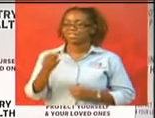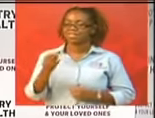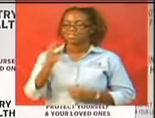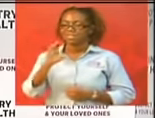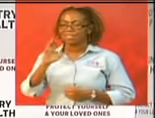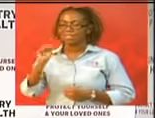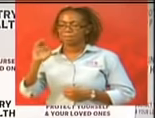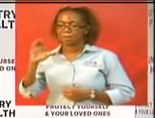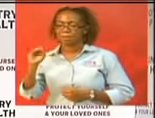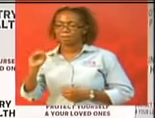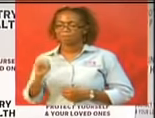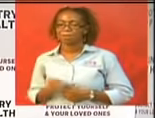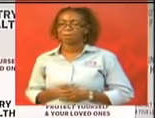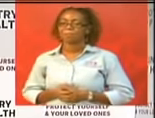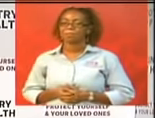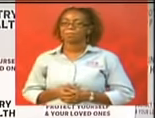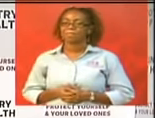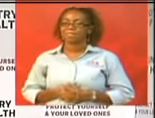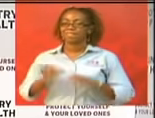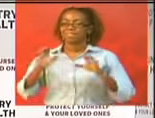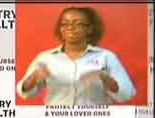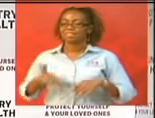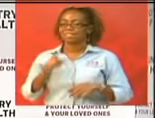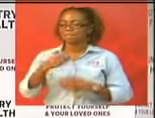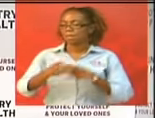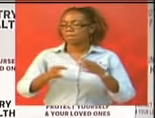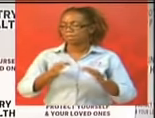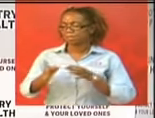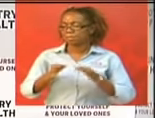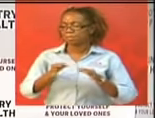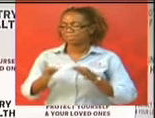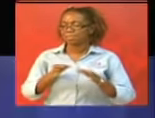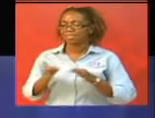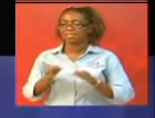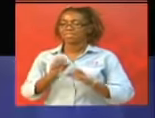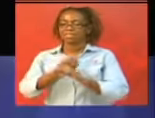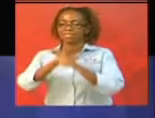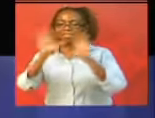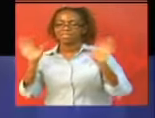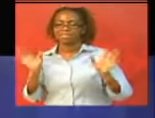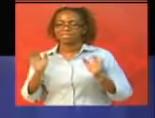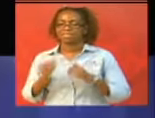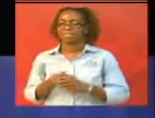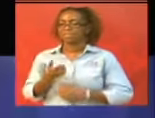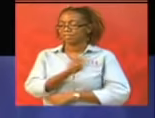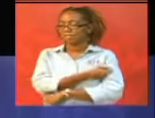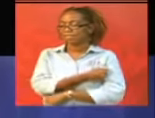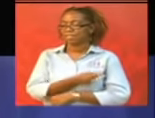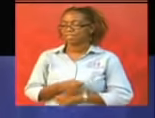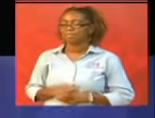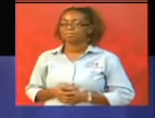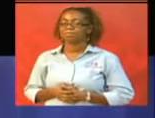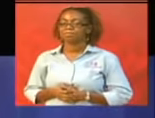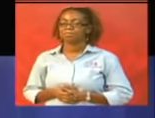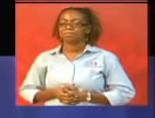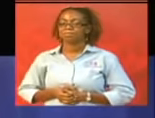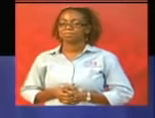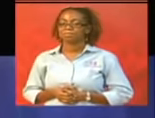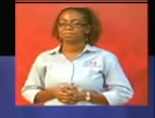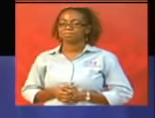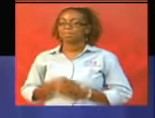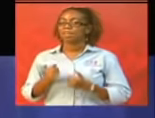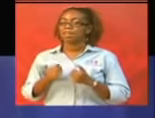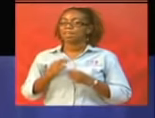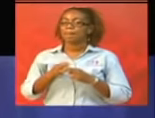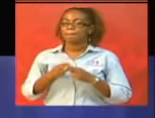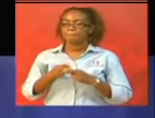you just expand a bit for us on the doses of vaccines which we are expecting to receive in the near